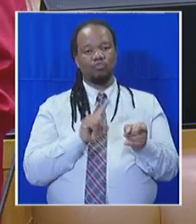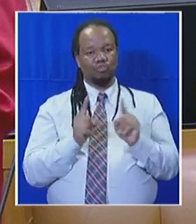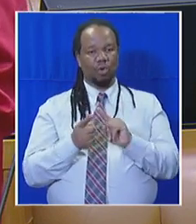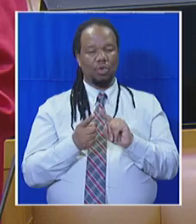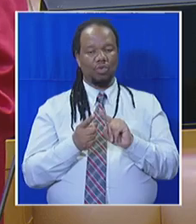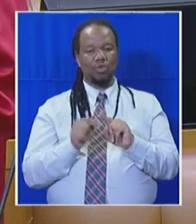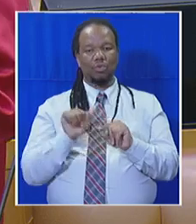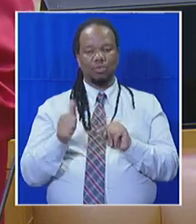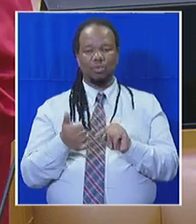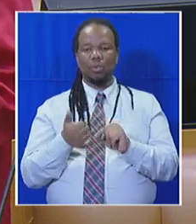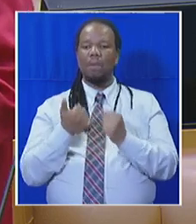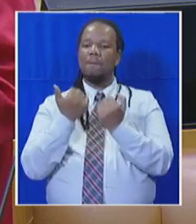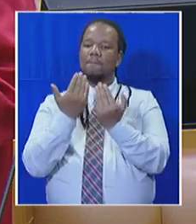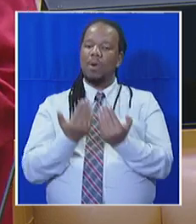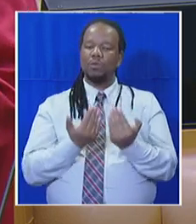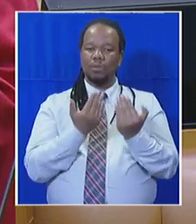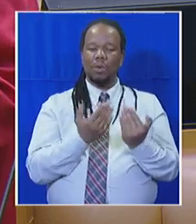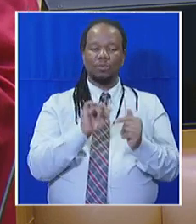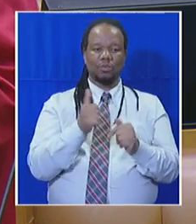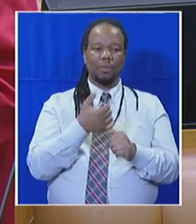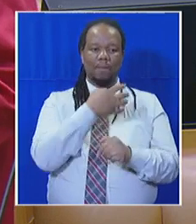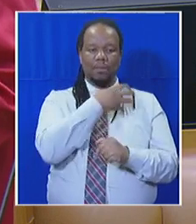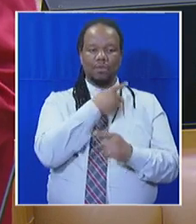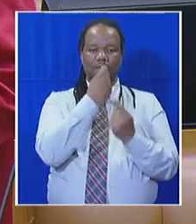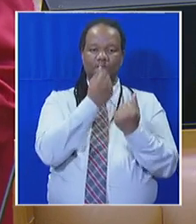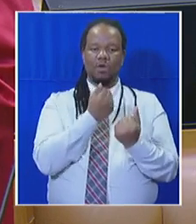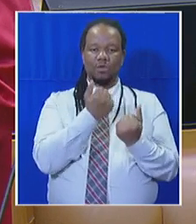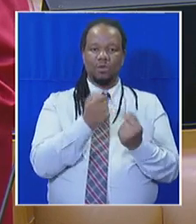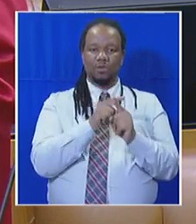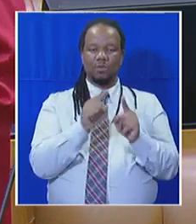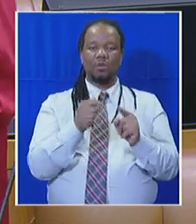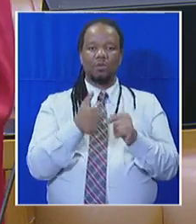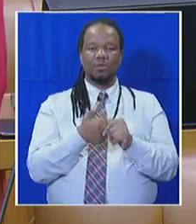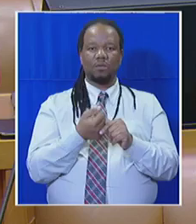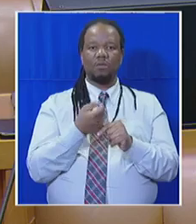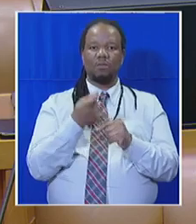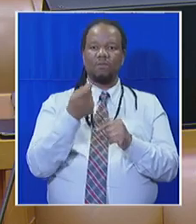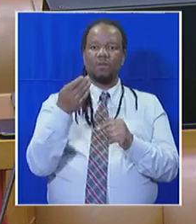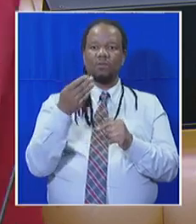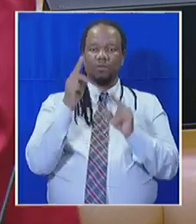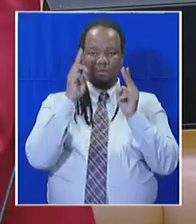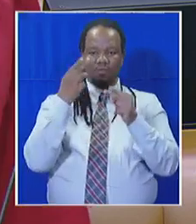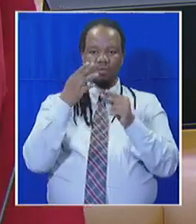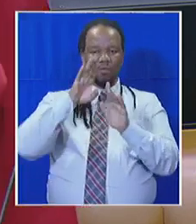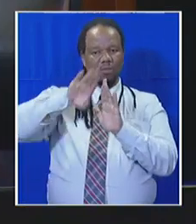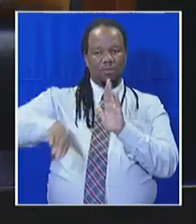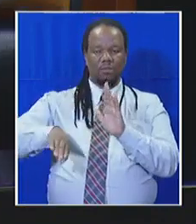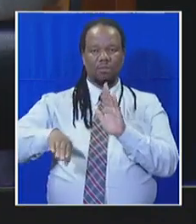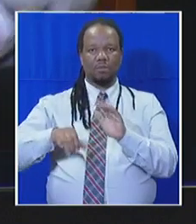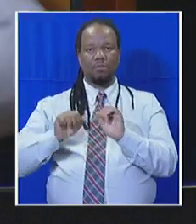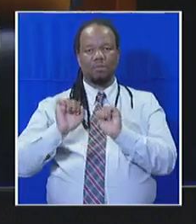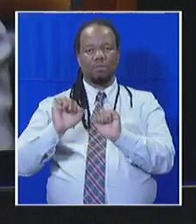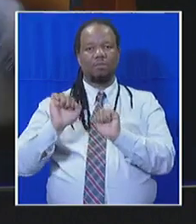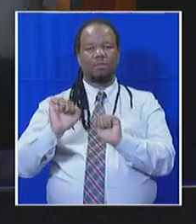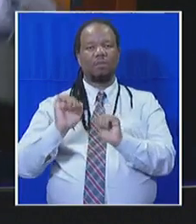budget allocation by the Minister of Finance in light of Fees Must Fall campaign. I so move. The DA.